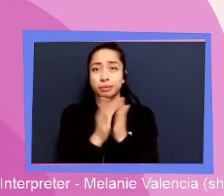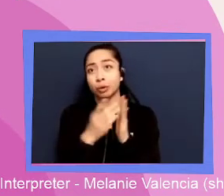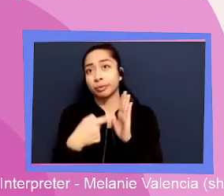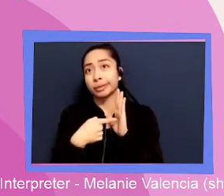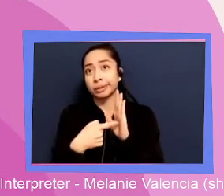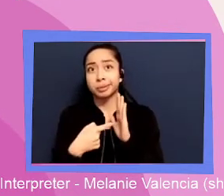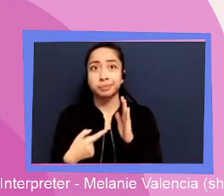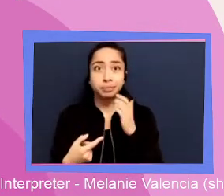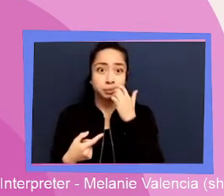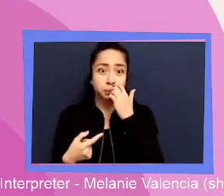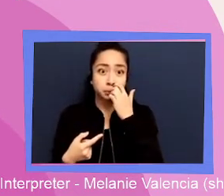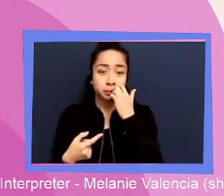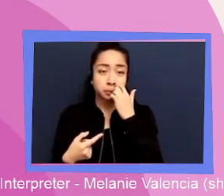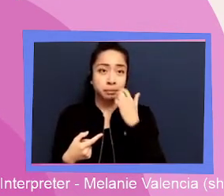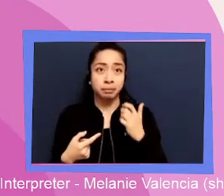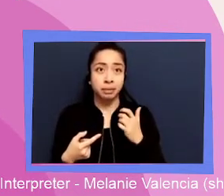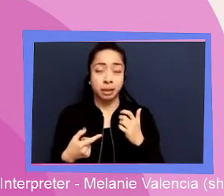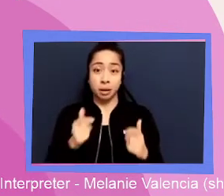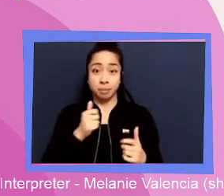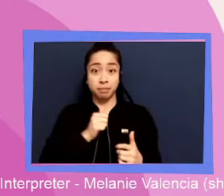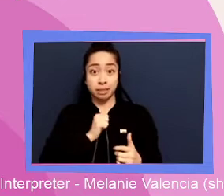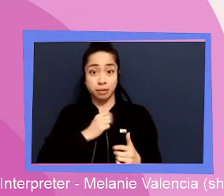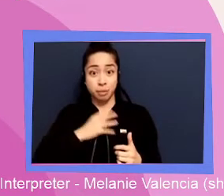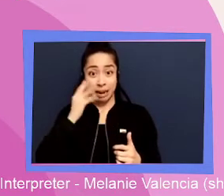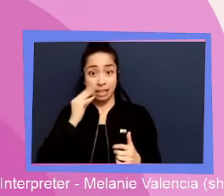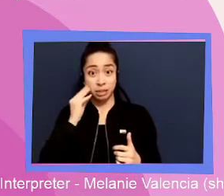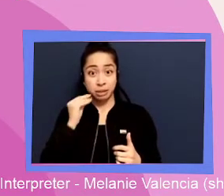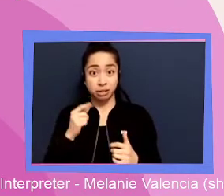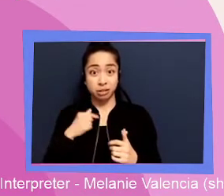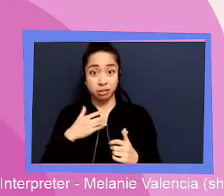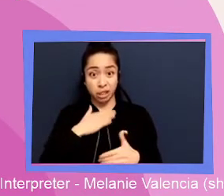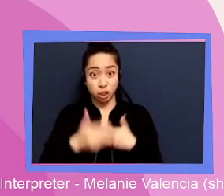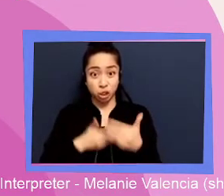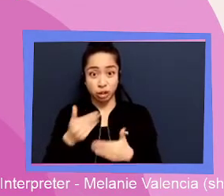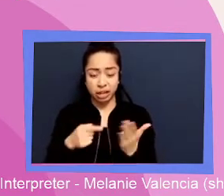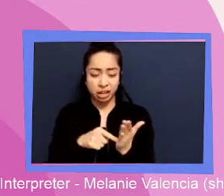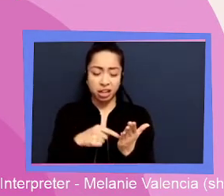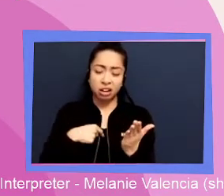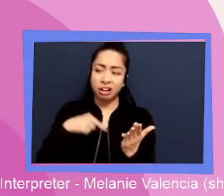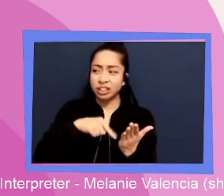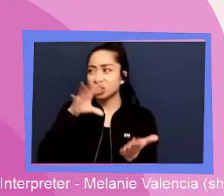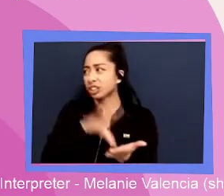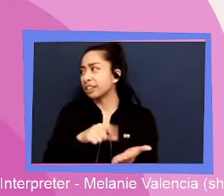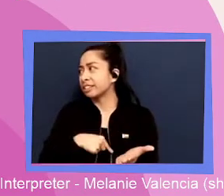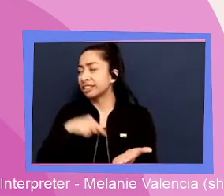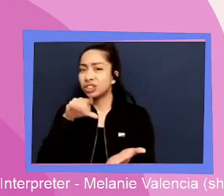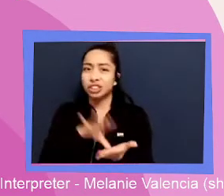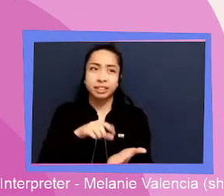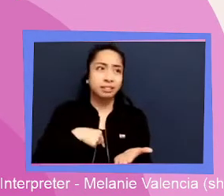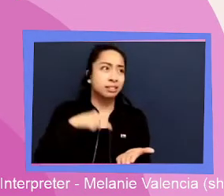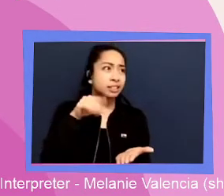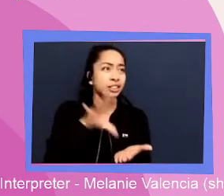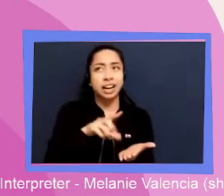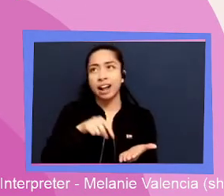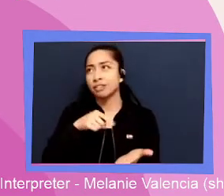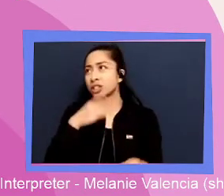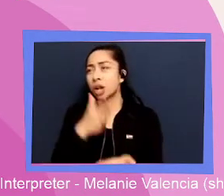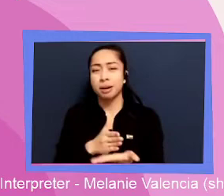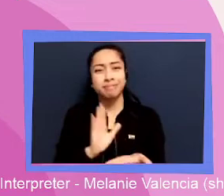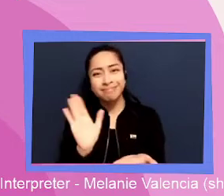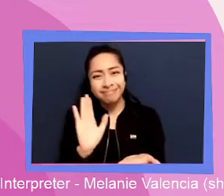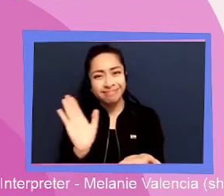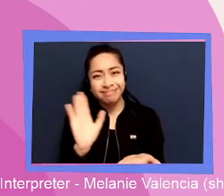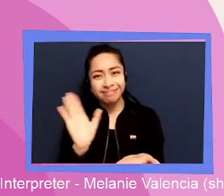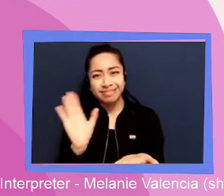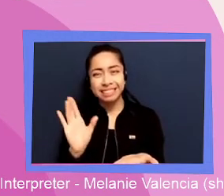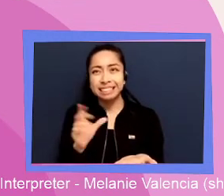shit, all of this is shit, I hate this, this is the worst, please stop and go play your video games. And I don't think